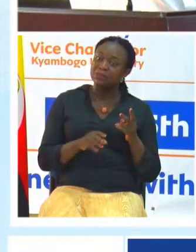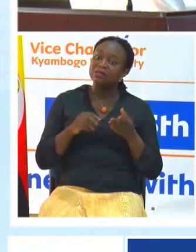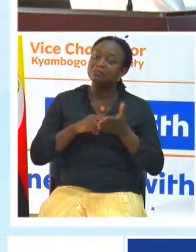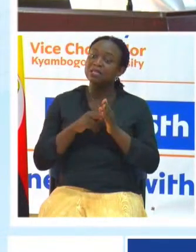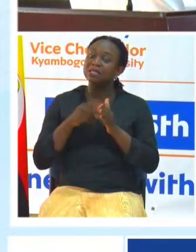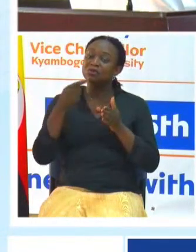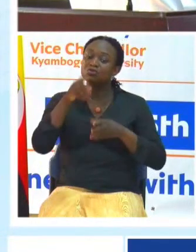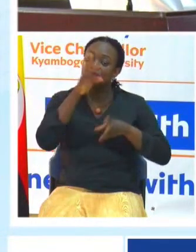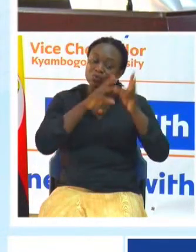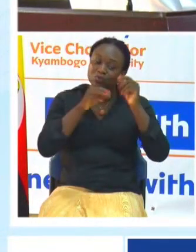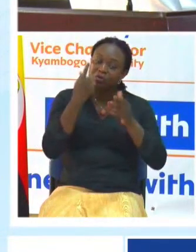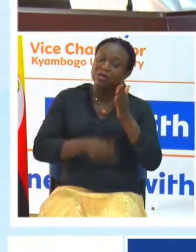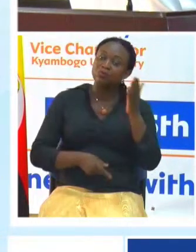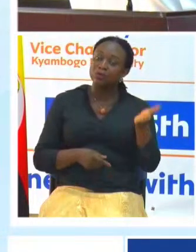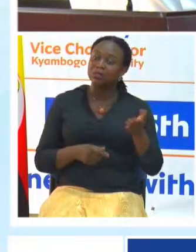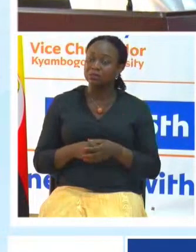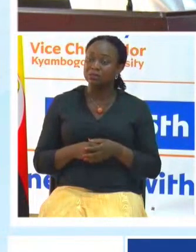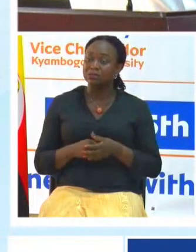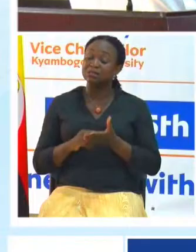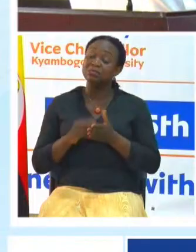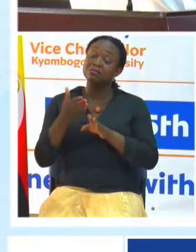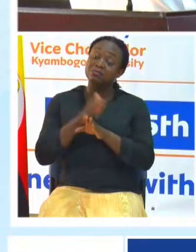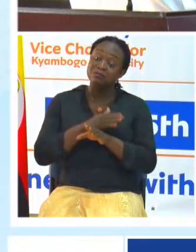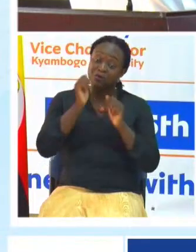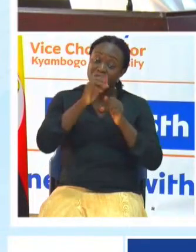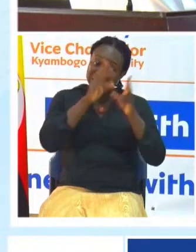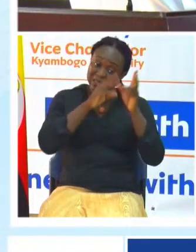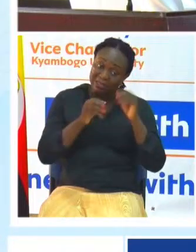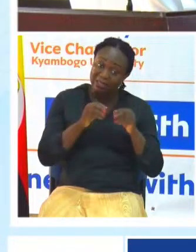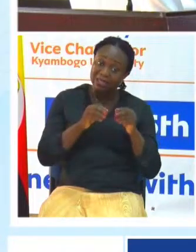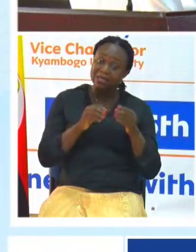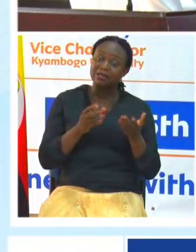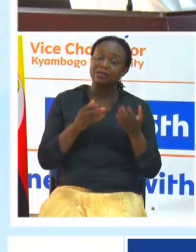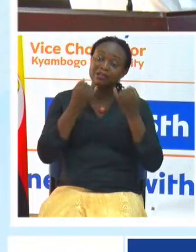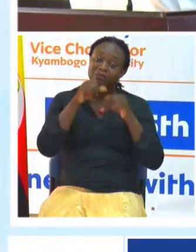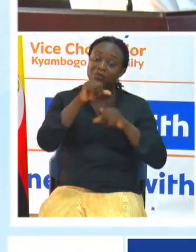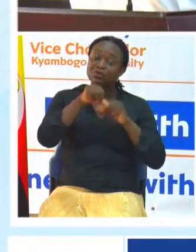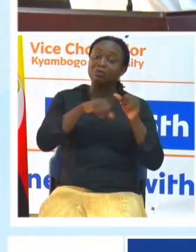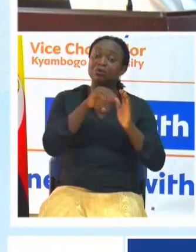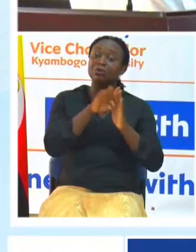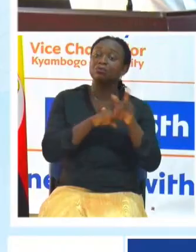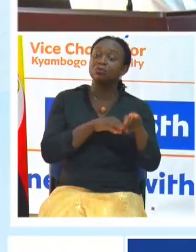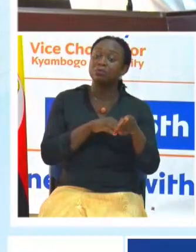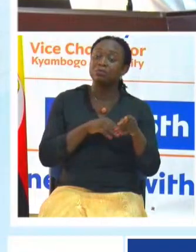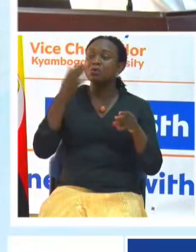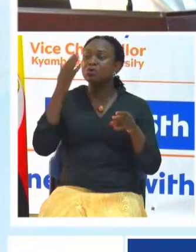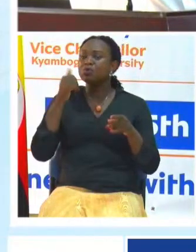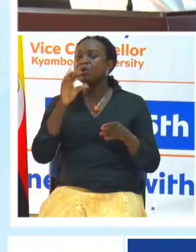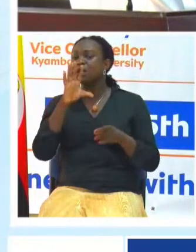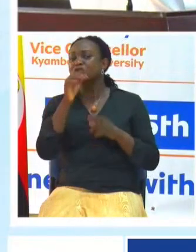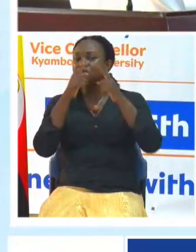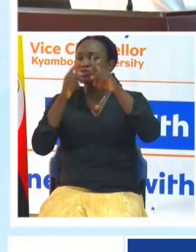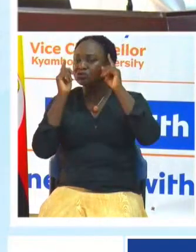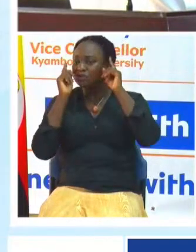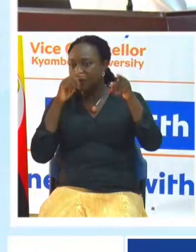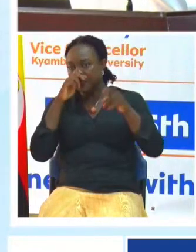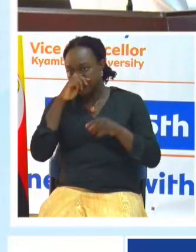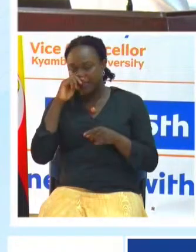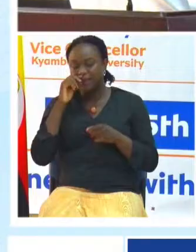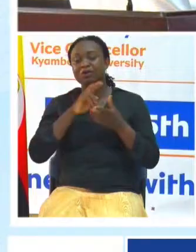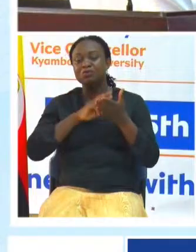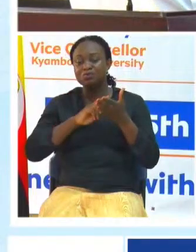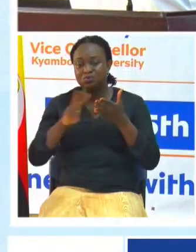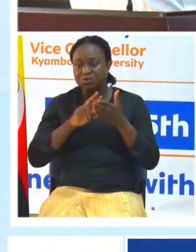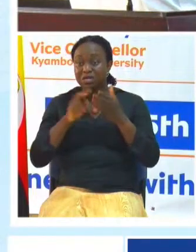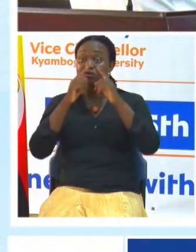program. So that means you should have read the program description. Why you wish to study at a certain university, read,